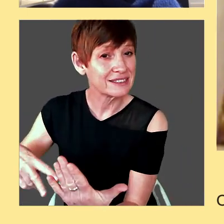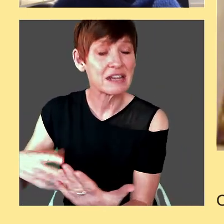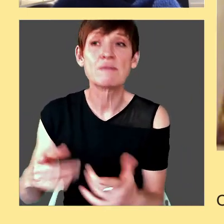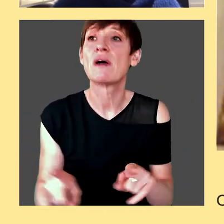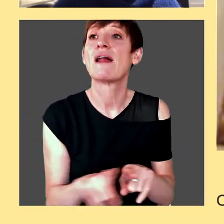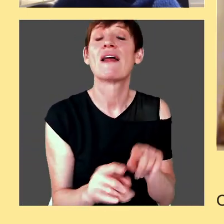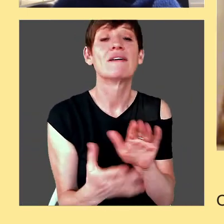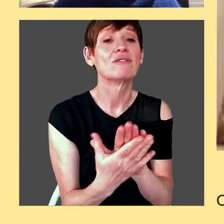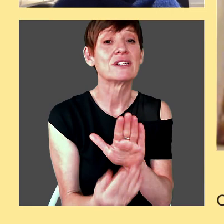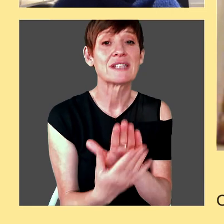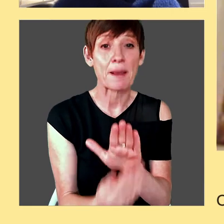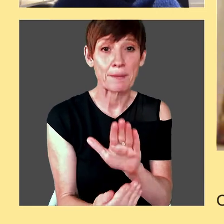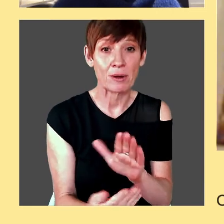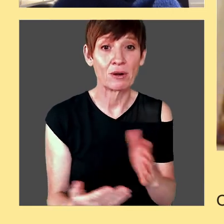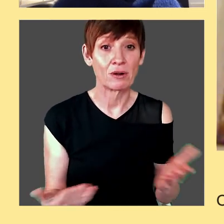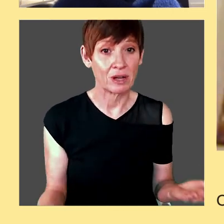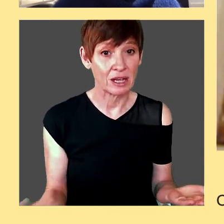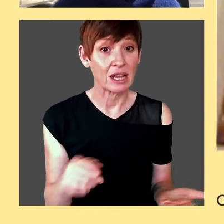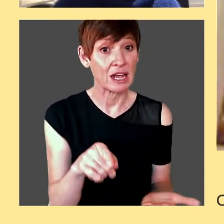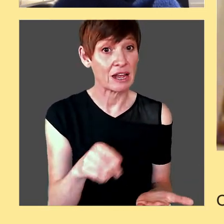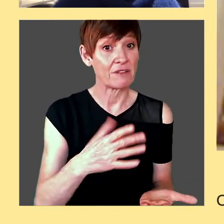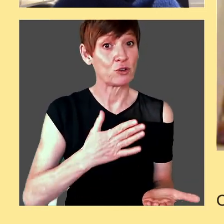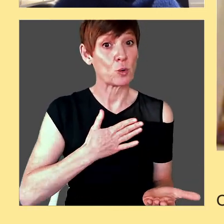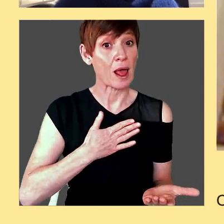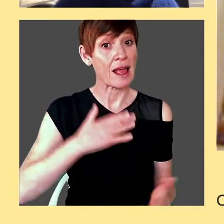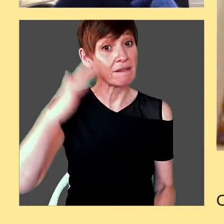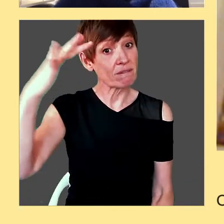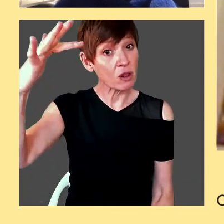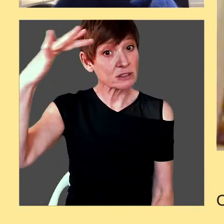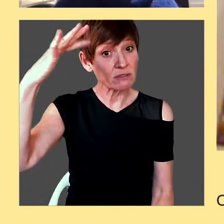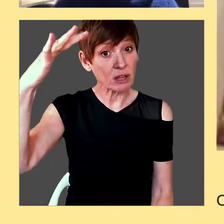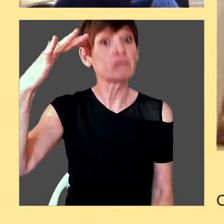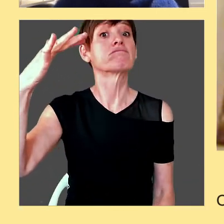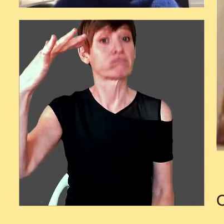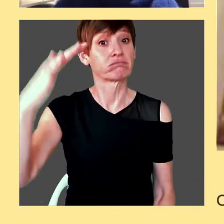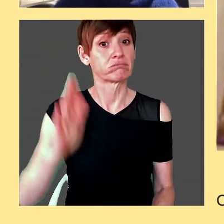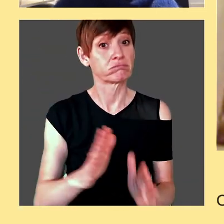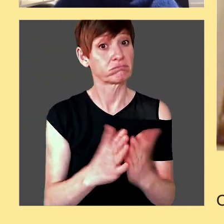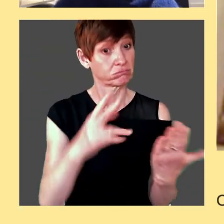example, if you like philosophy, read philosophy.